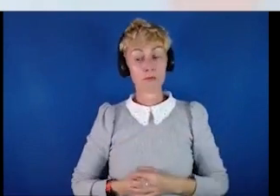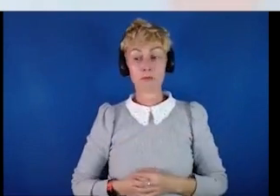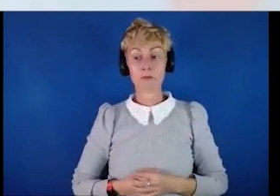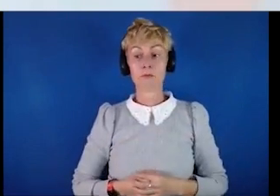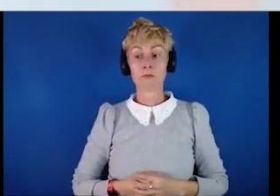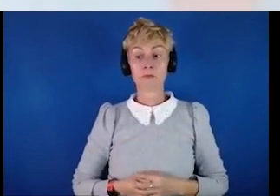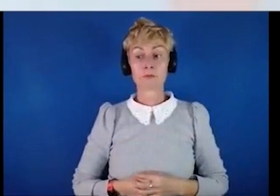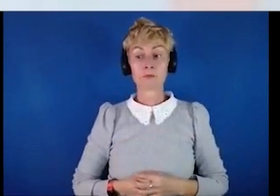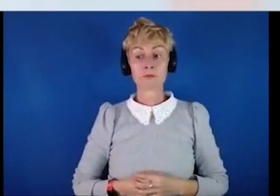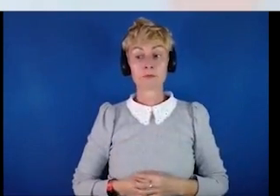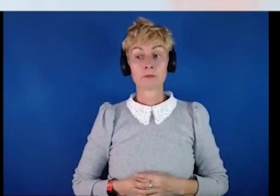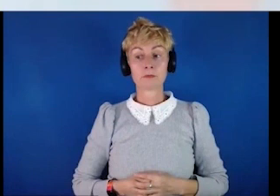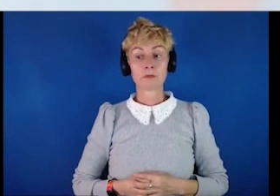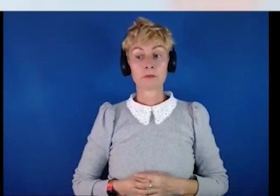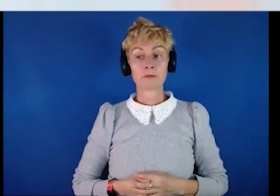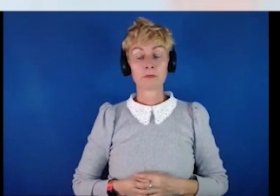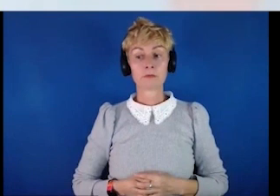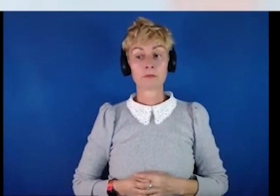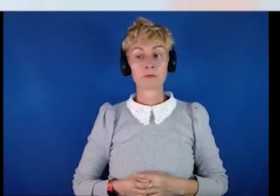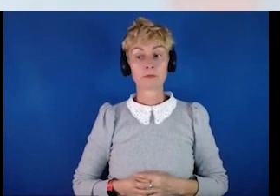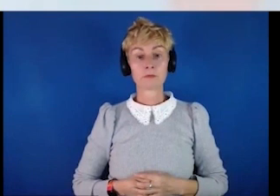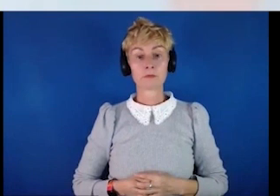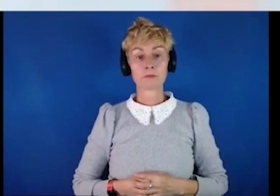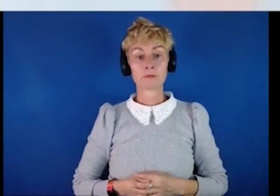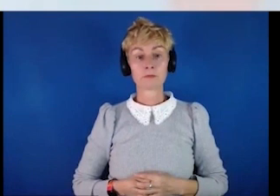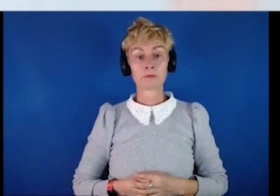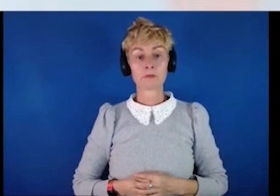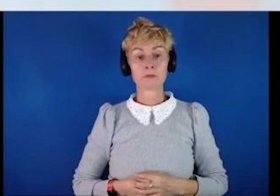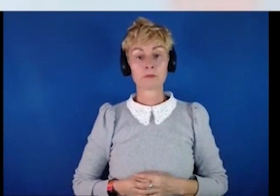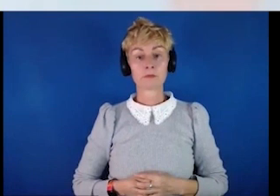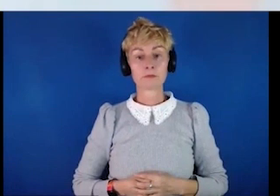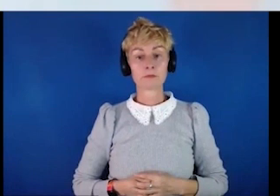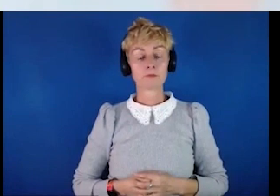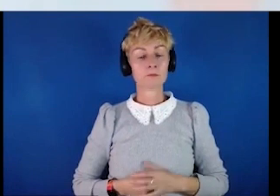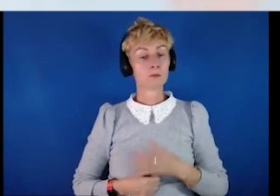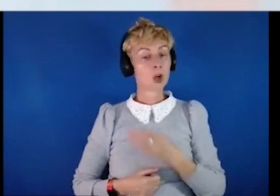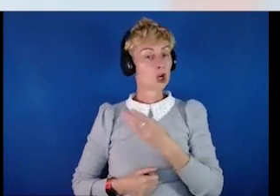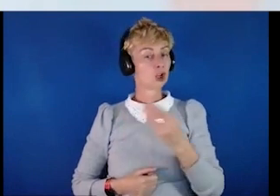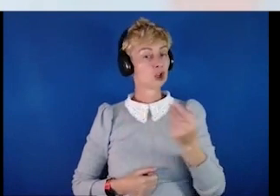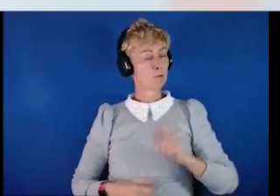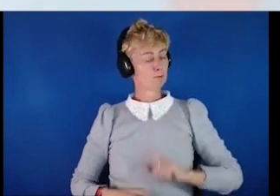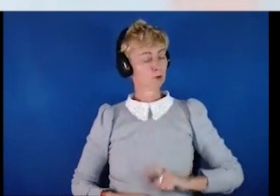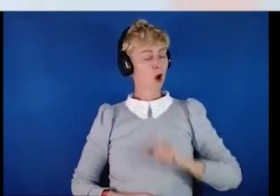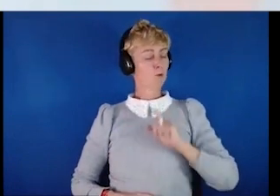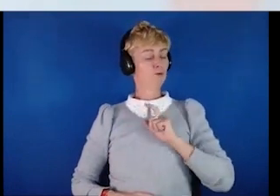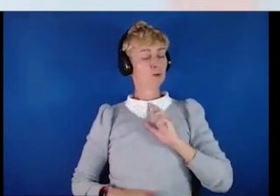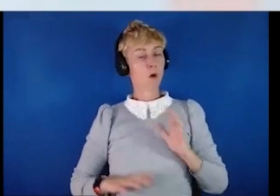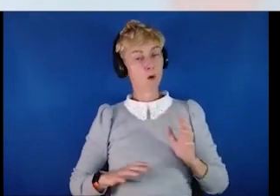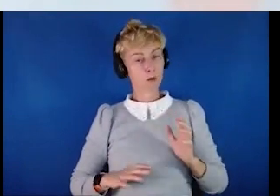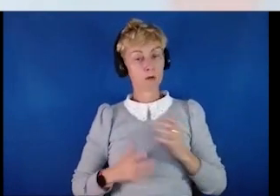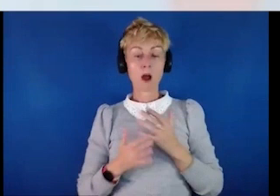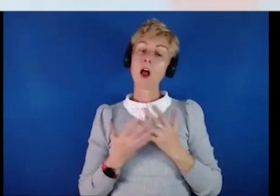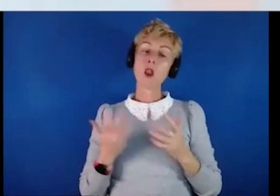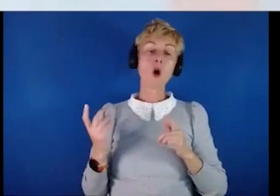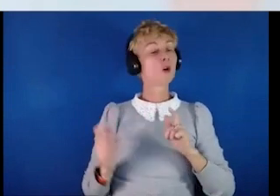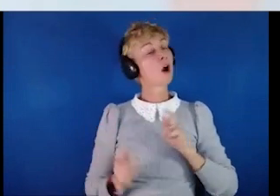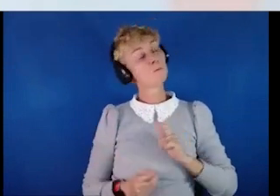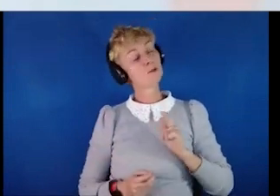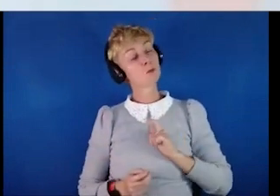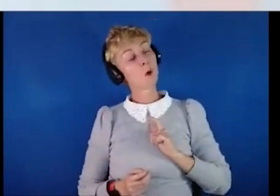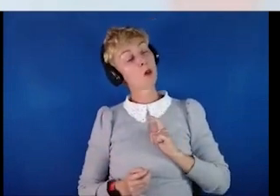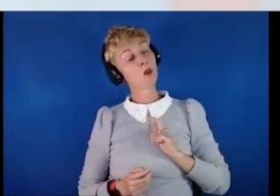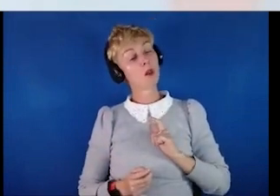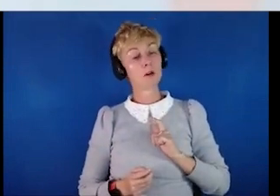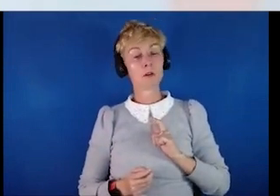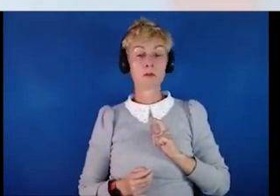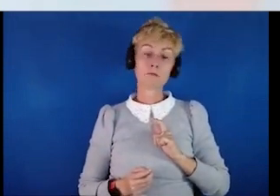of people in the room. So really from very comfortable to comfortable. So that's most, somewhat